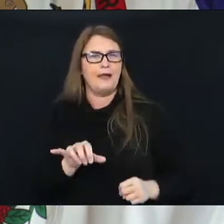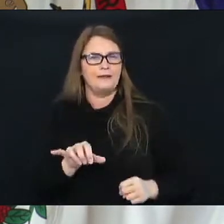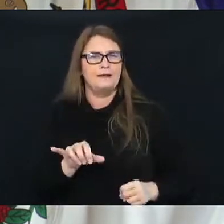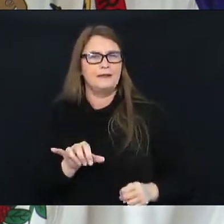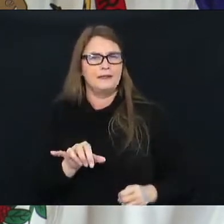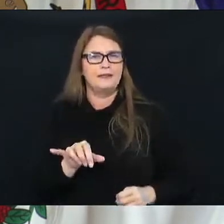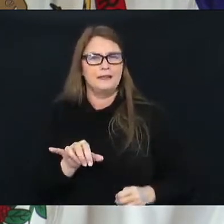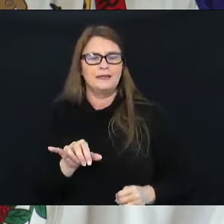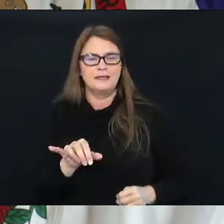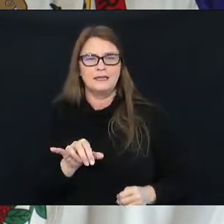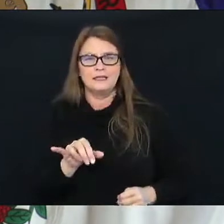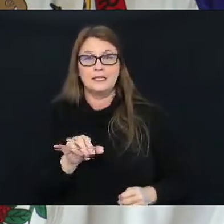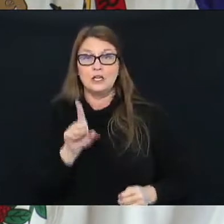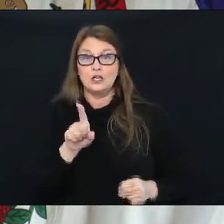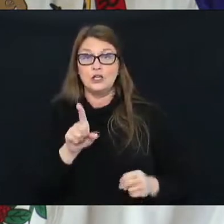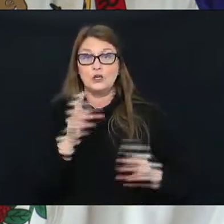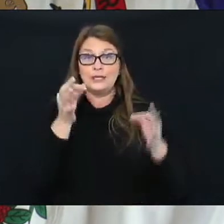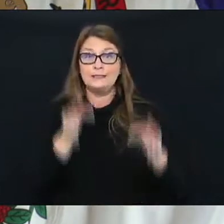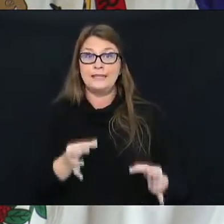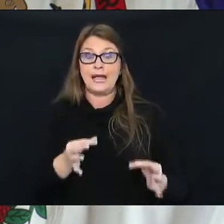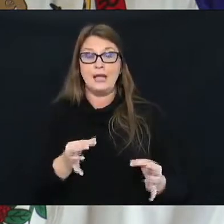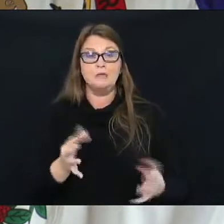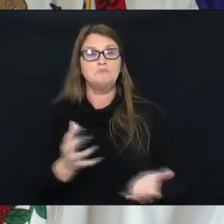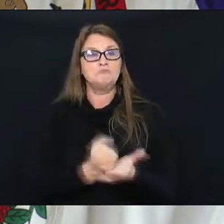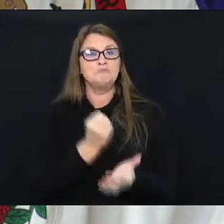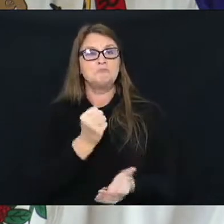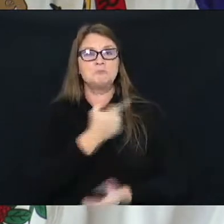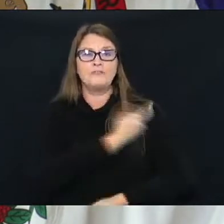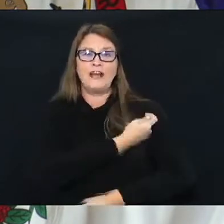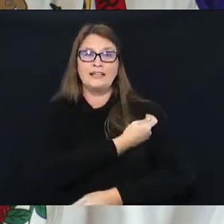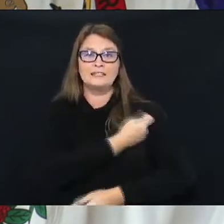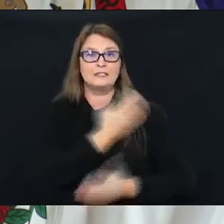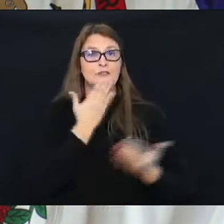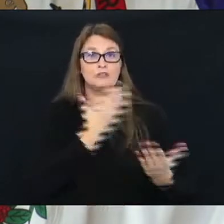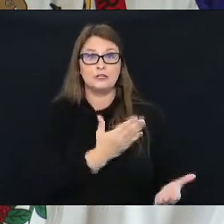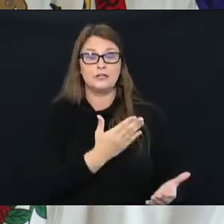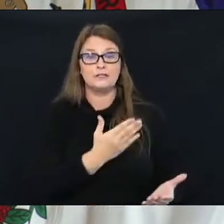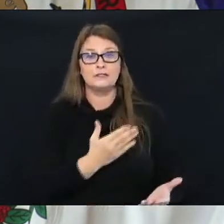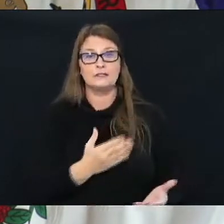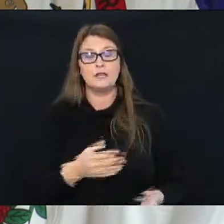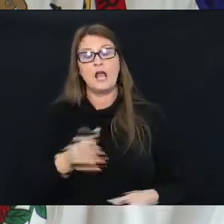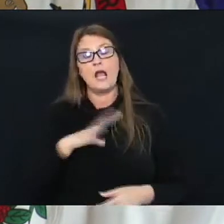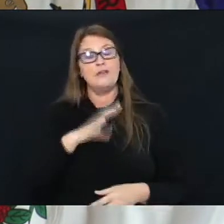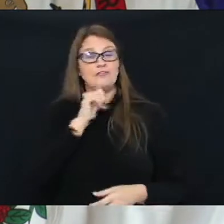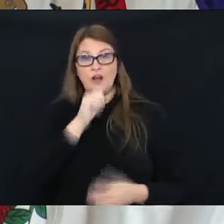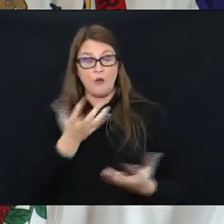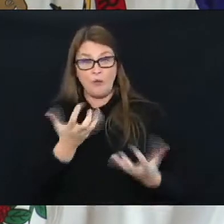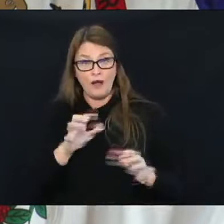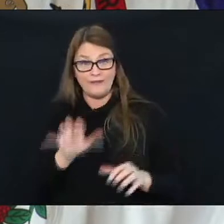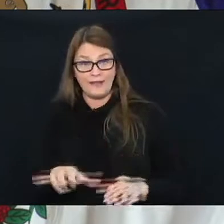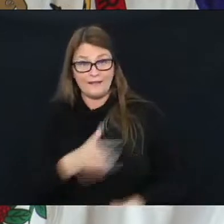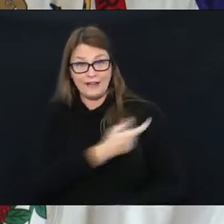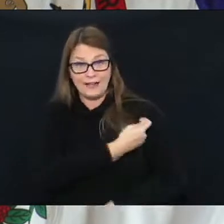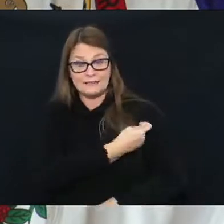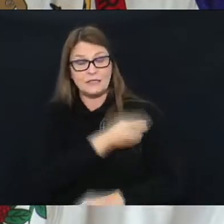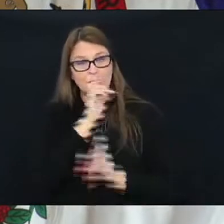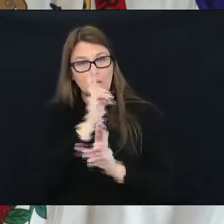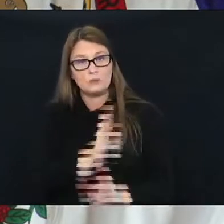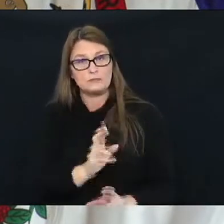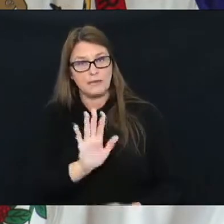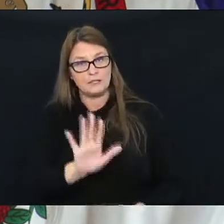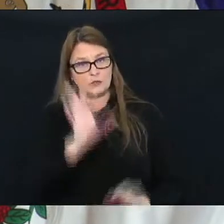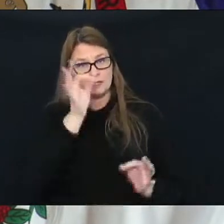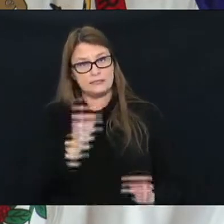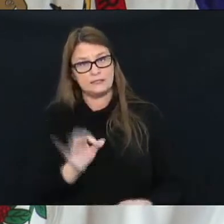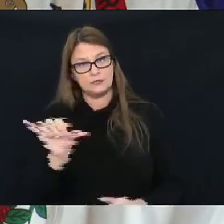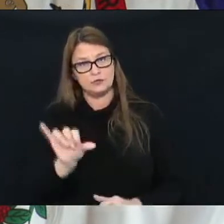and if you choose to do so, that's great. And if you don't, we're going to be very respectful, and we're going to stand rock solid behind your decision